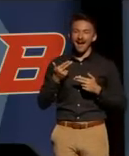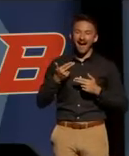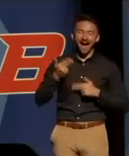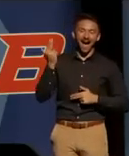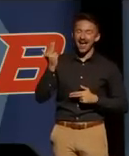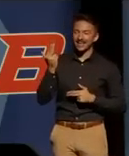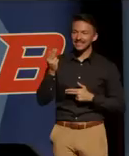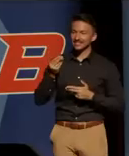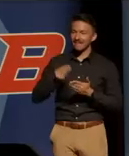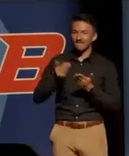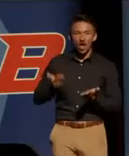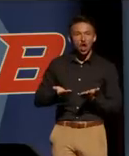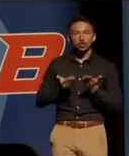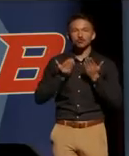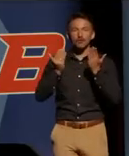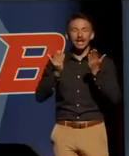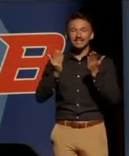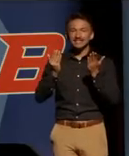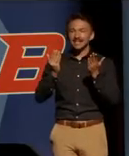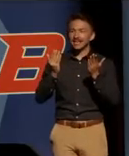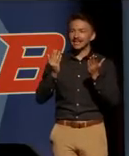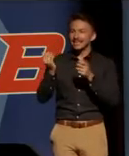in Boise State's history.